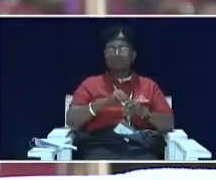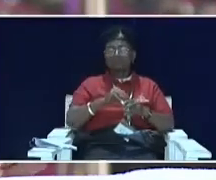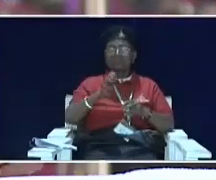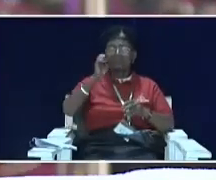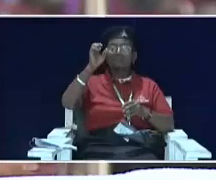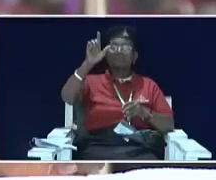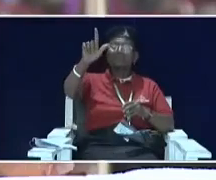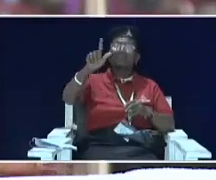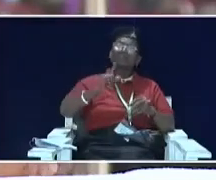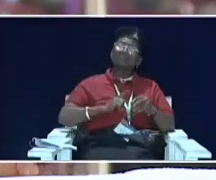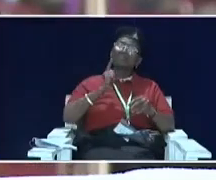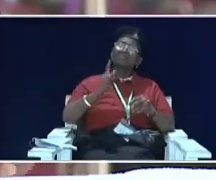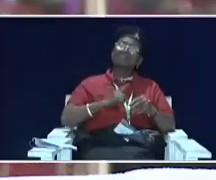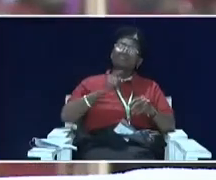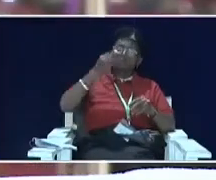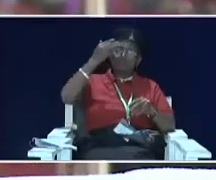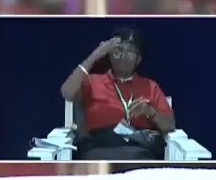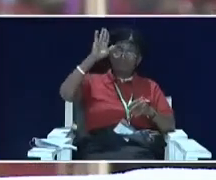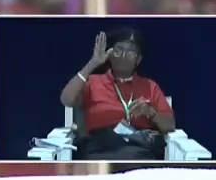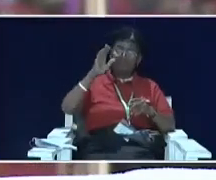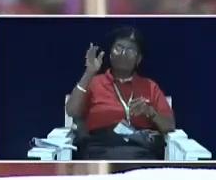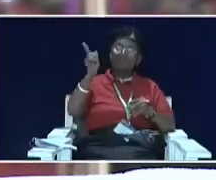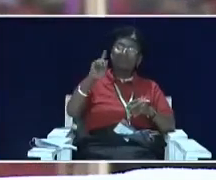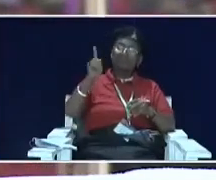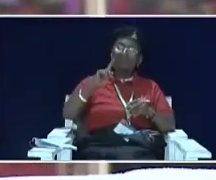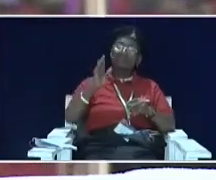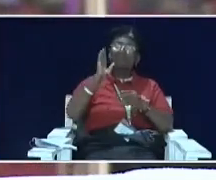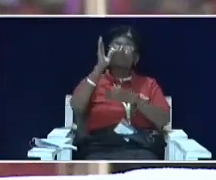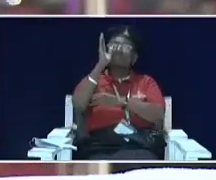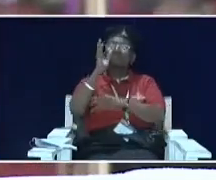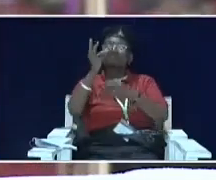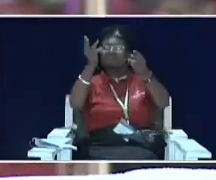I don't know where God wants to take you,